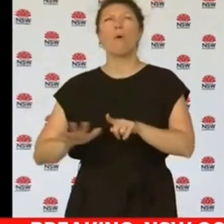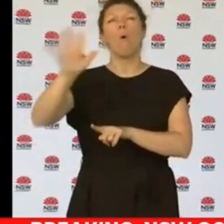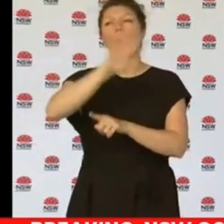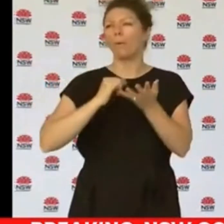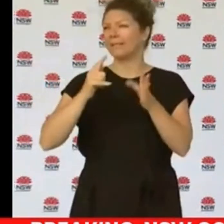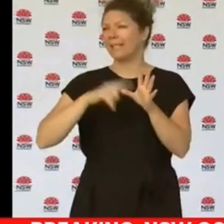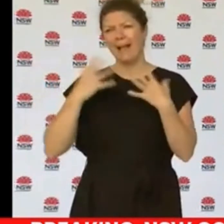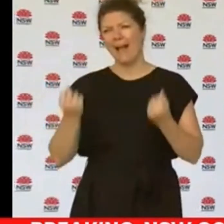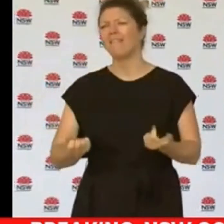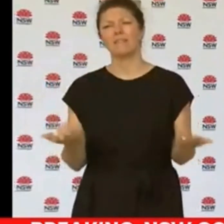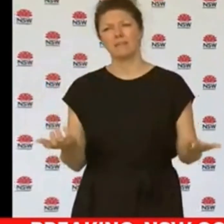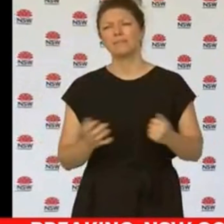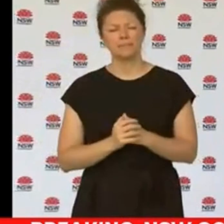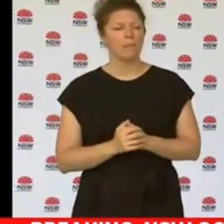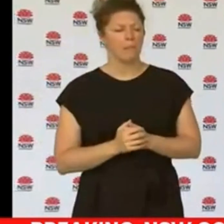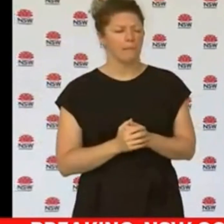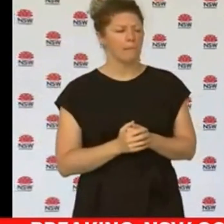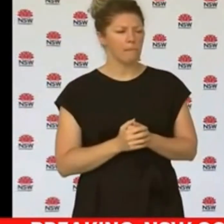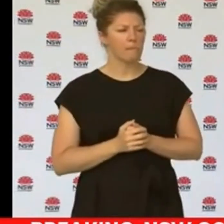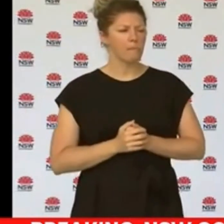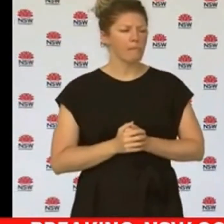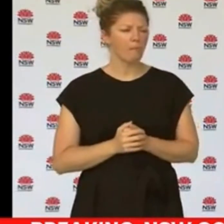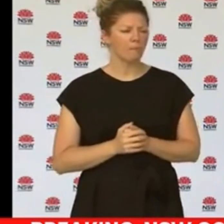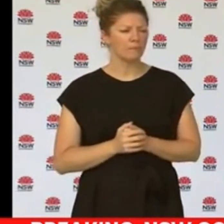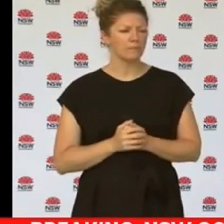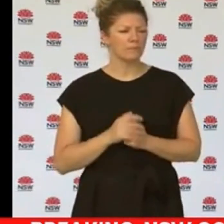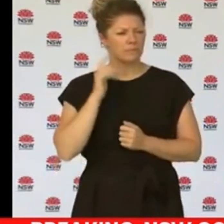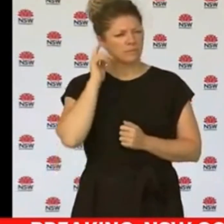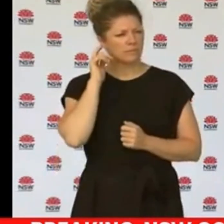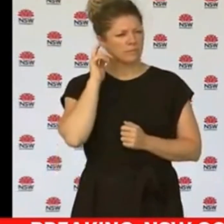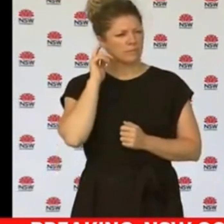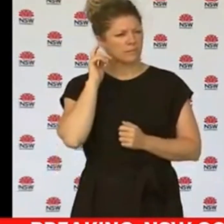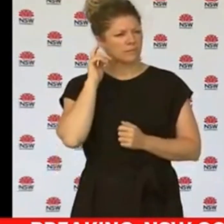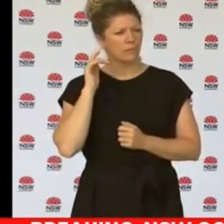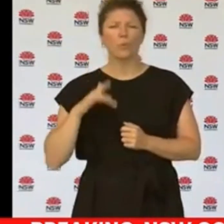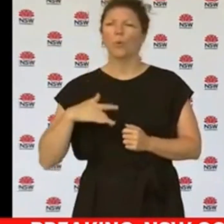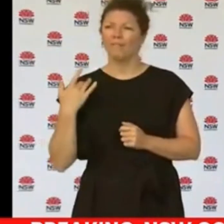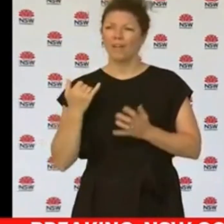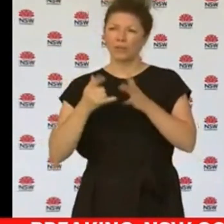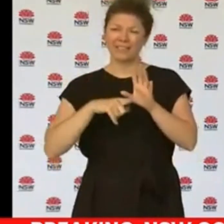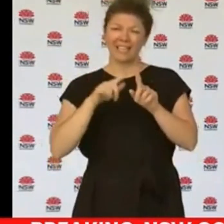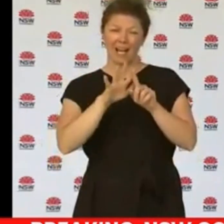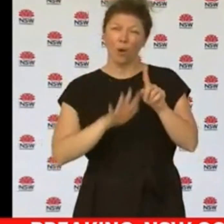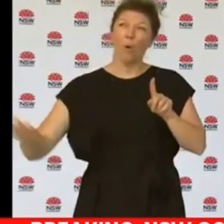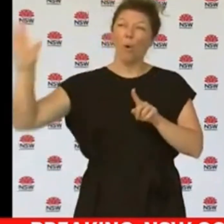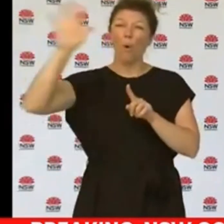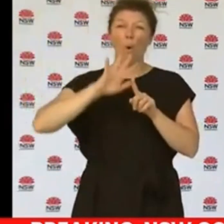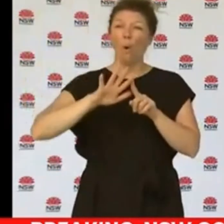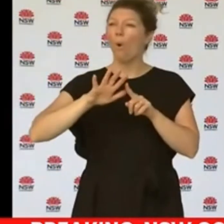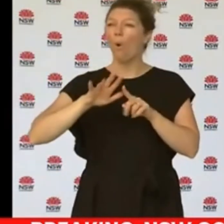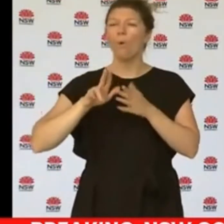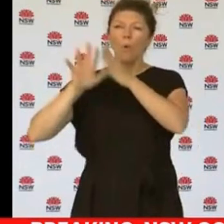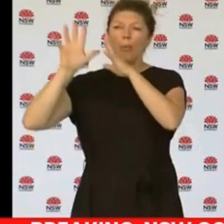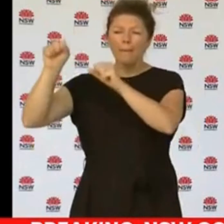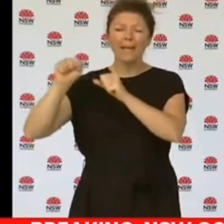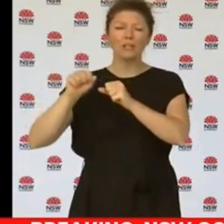Western Sydney. So what today demonstrates is that the risk in Greater Sydney is now, we believe, the same, which is why everybody has